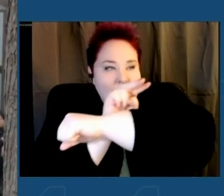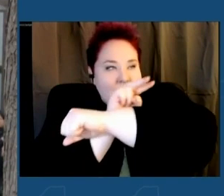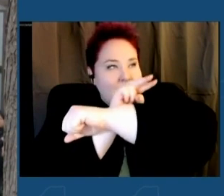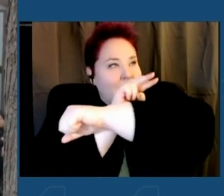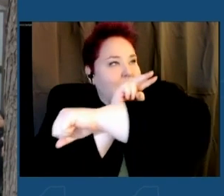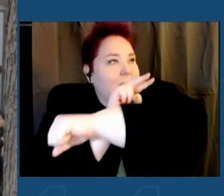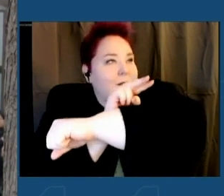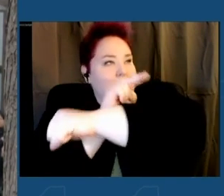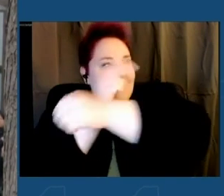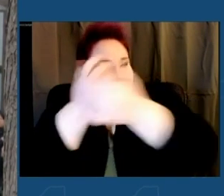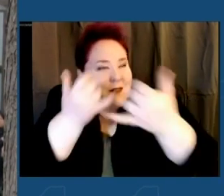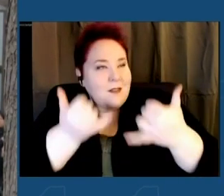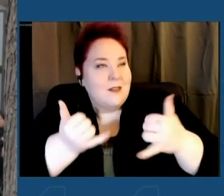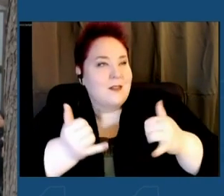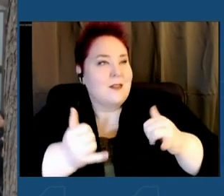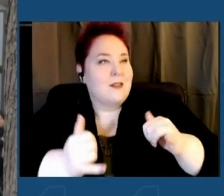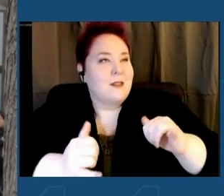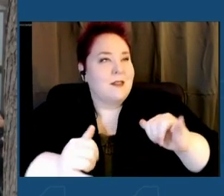so